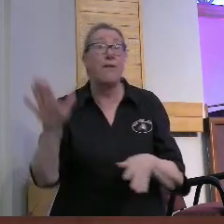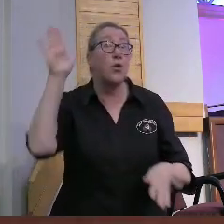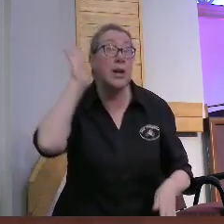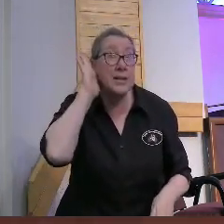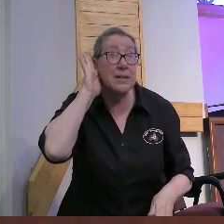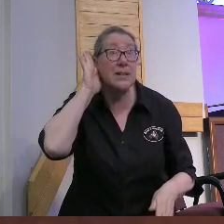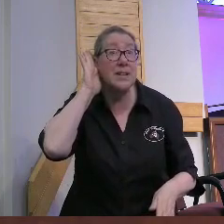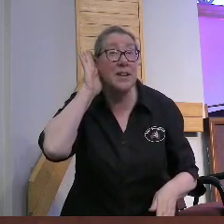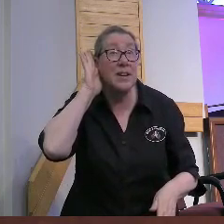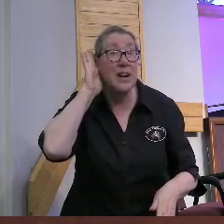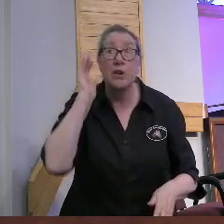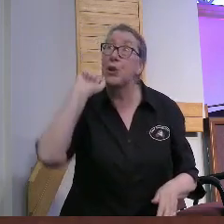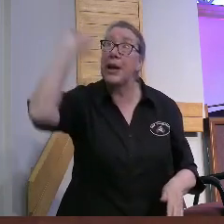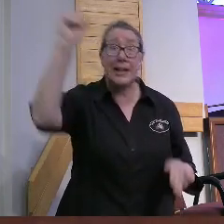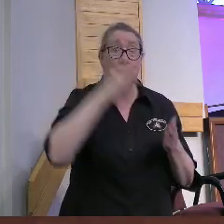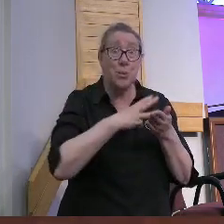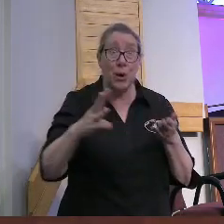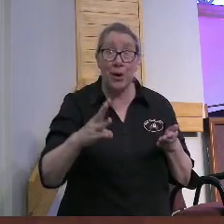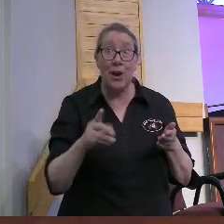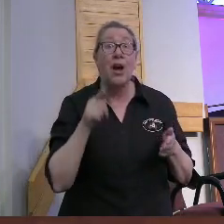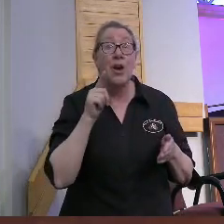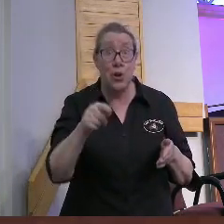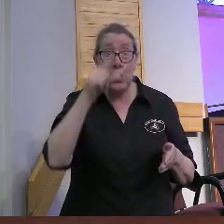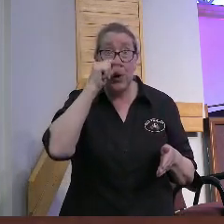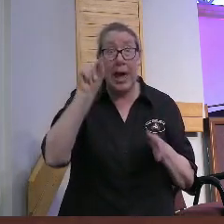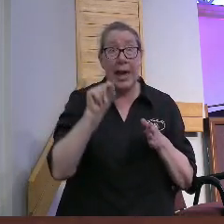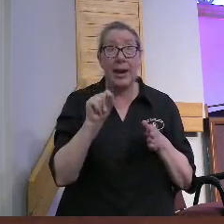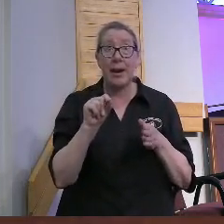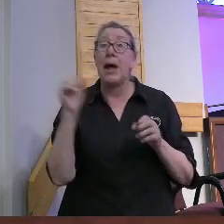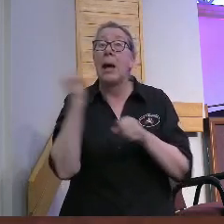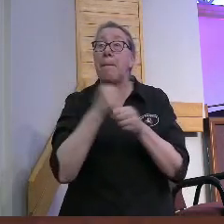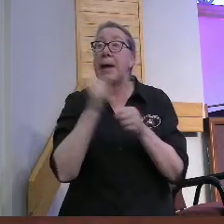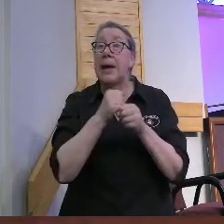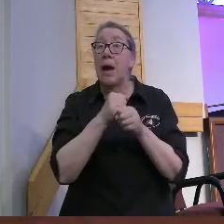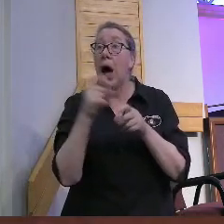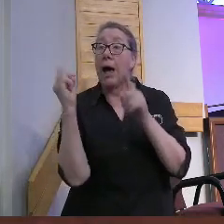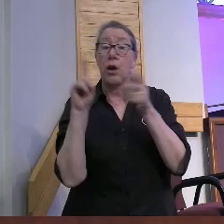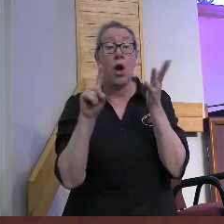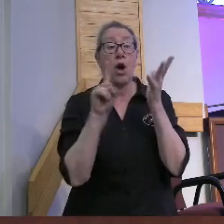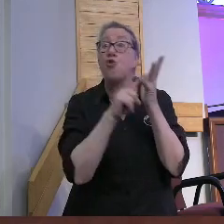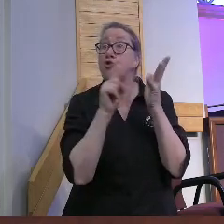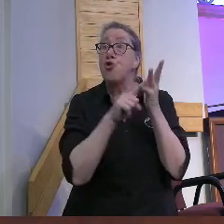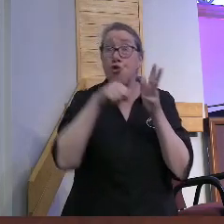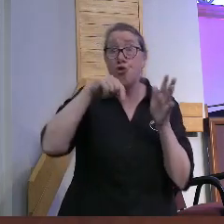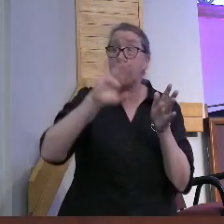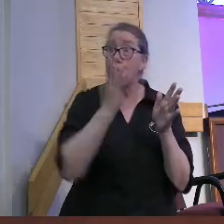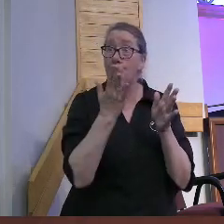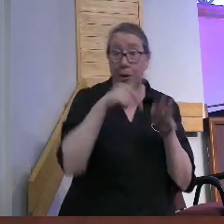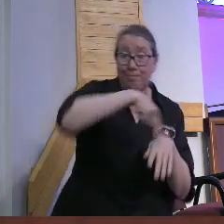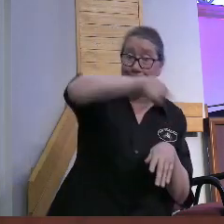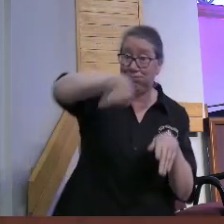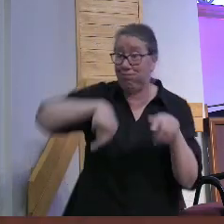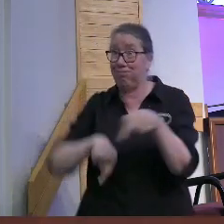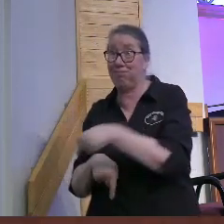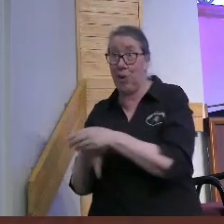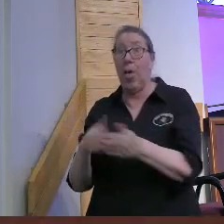will hear the Word of God, you can get onto the other track and you can start getting in the right direction. Somebody say amen. And